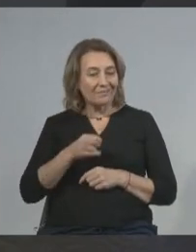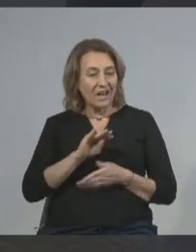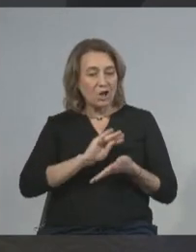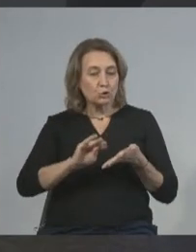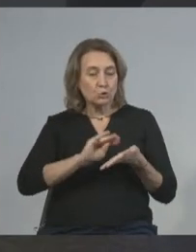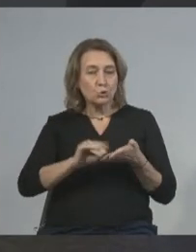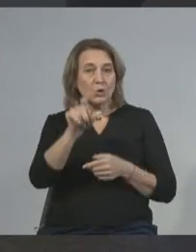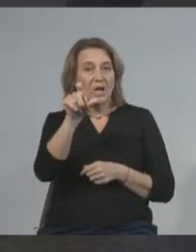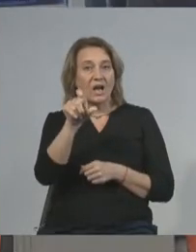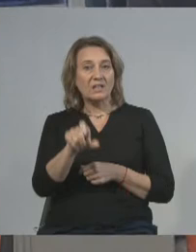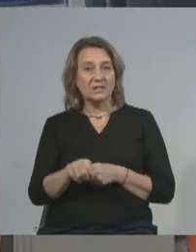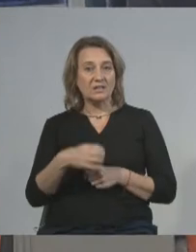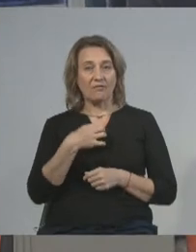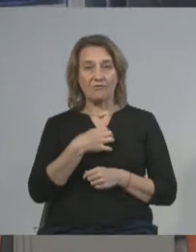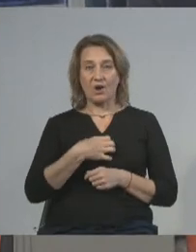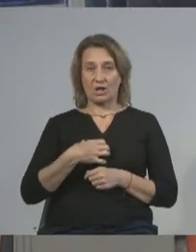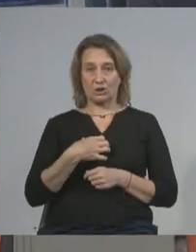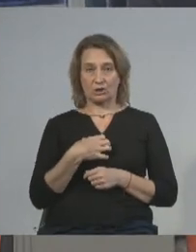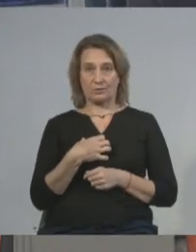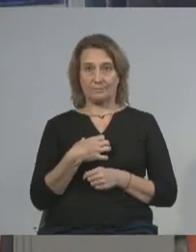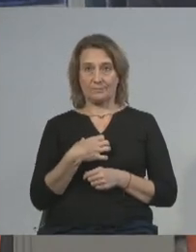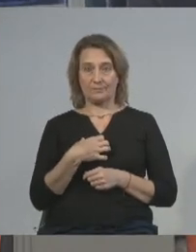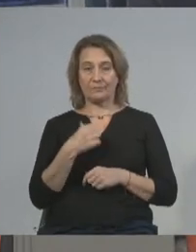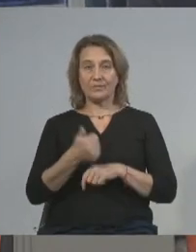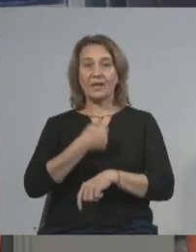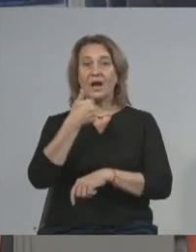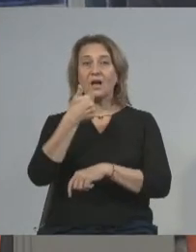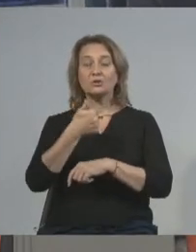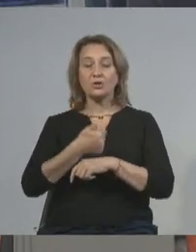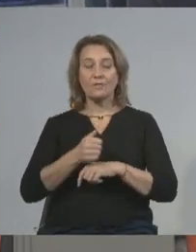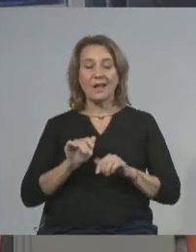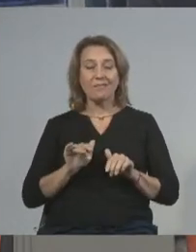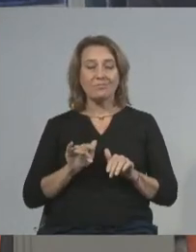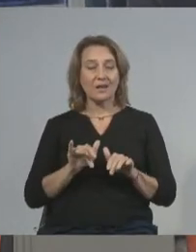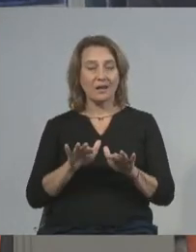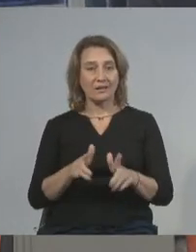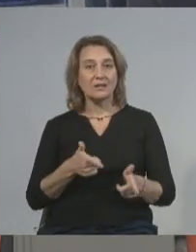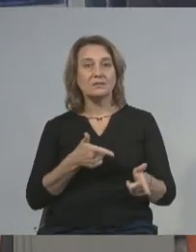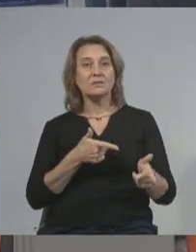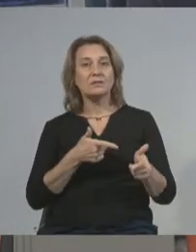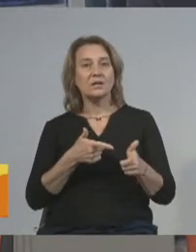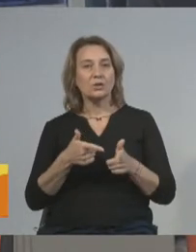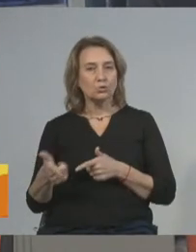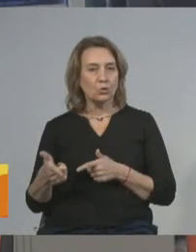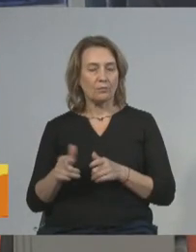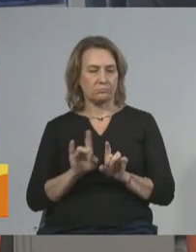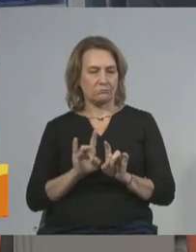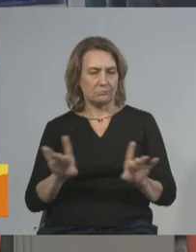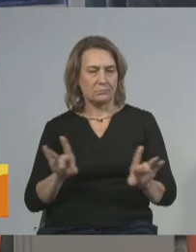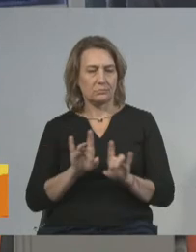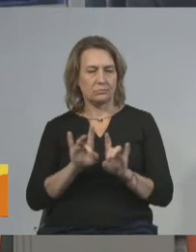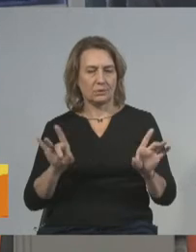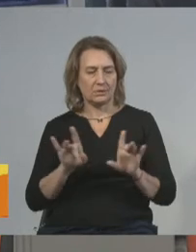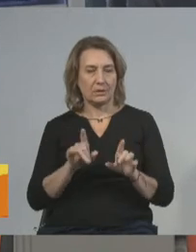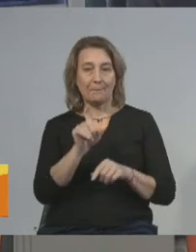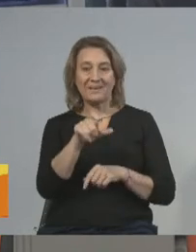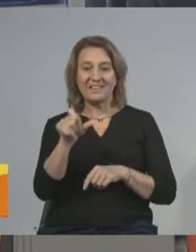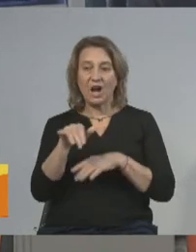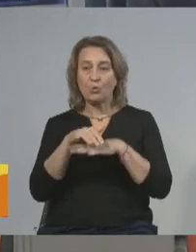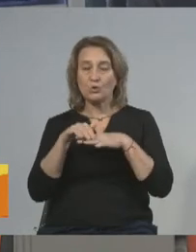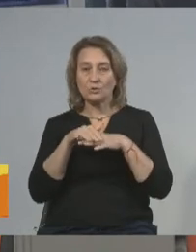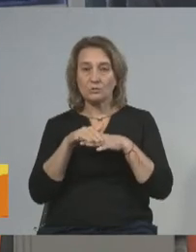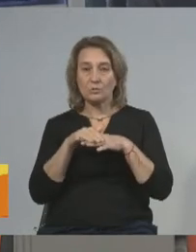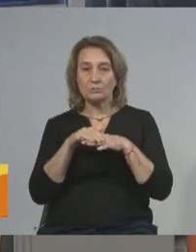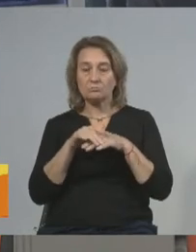time it seems to me that for journalists it's very important to to do their core content to